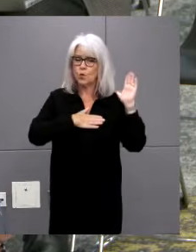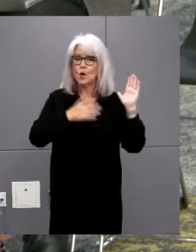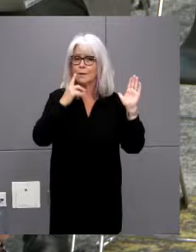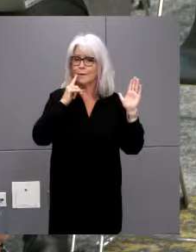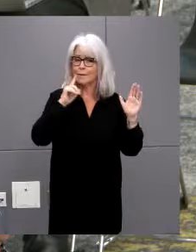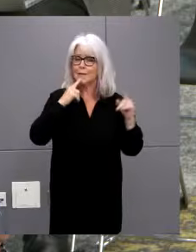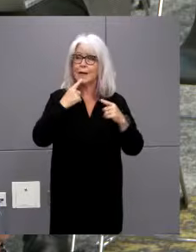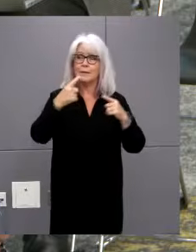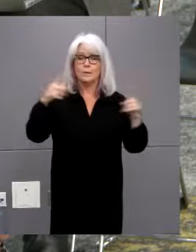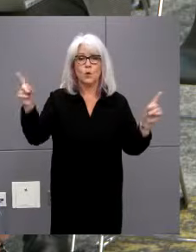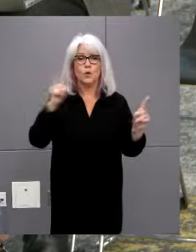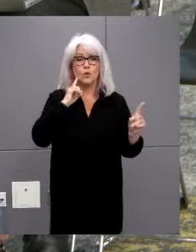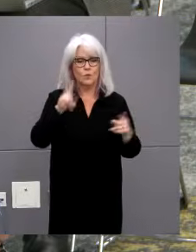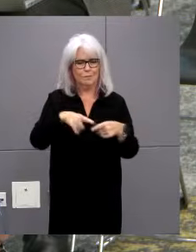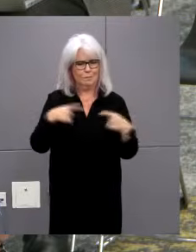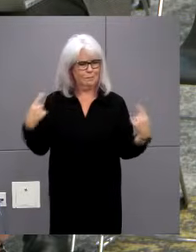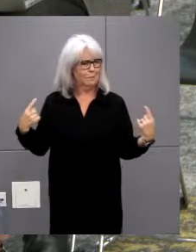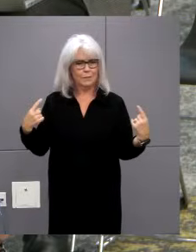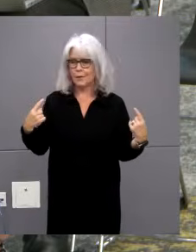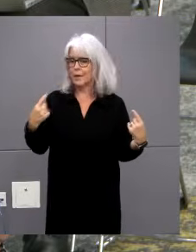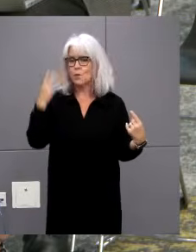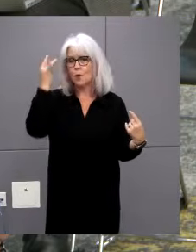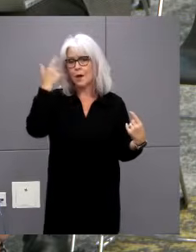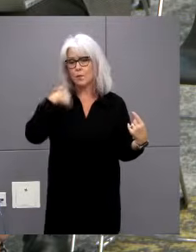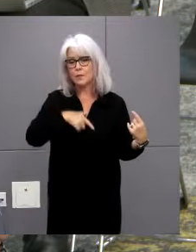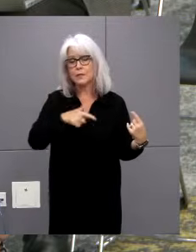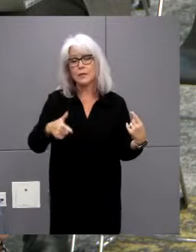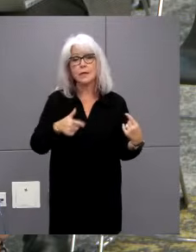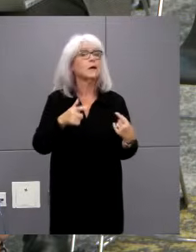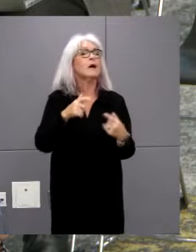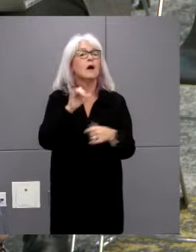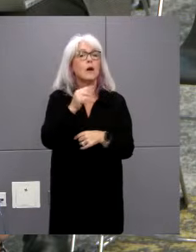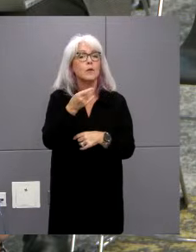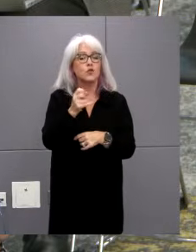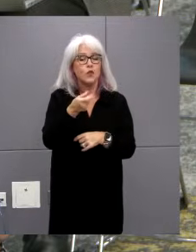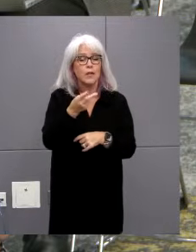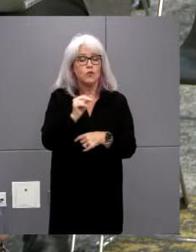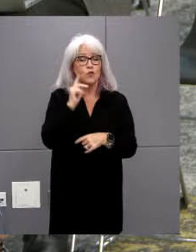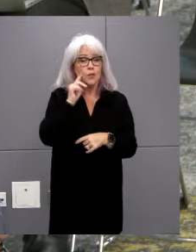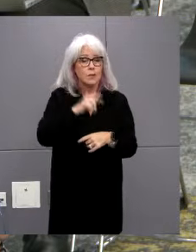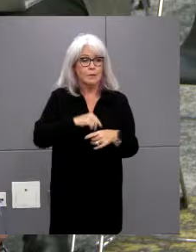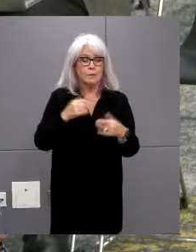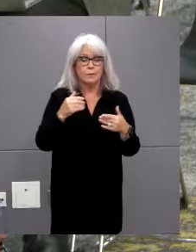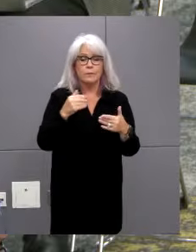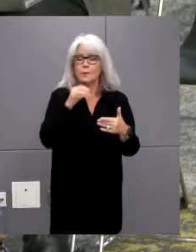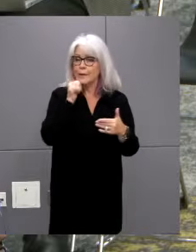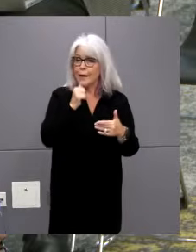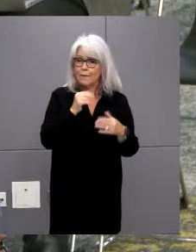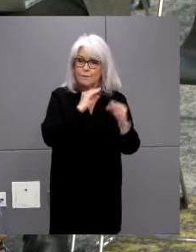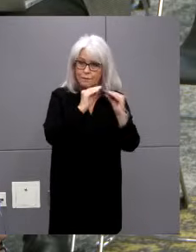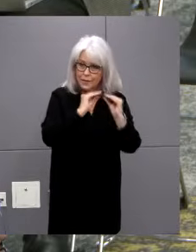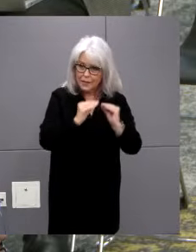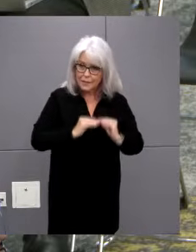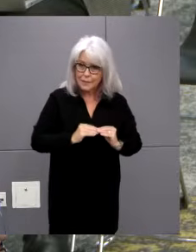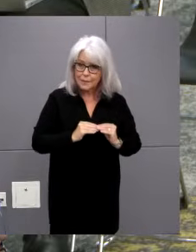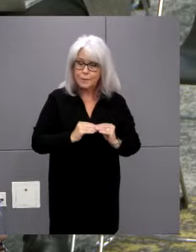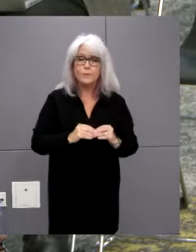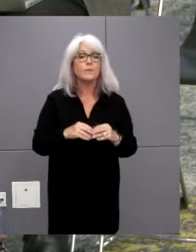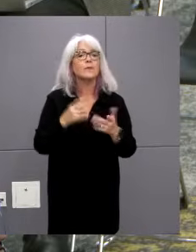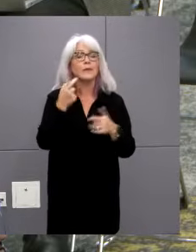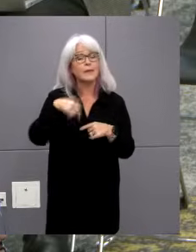contrary? And why did the college's final arbitration brief repeat this misrepresentation without correction?